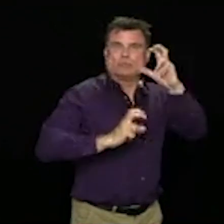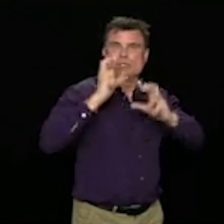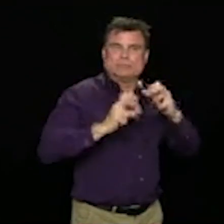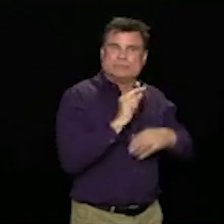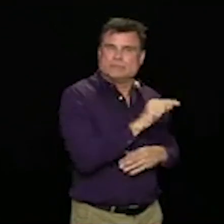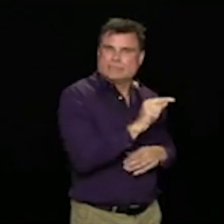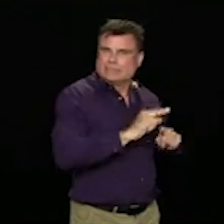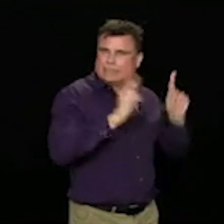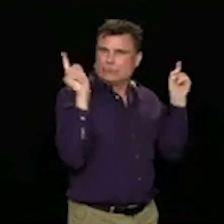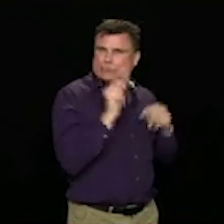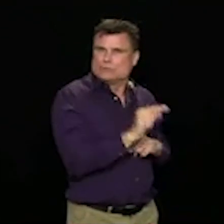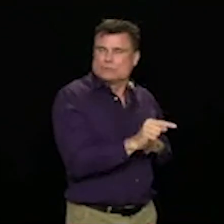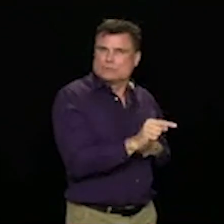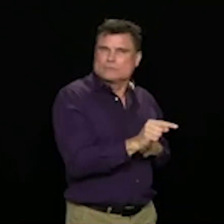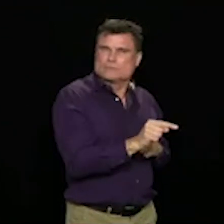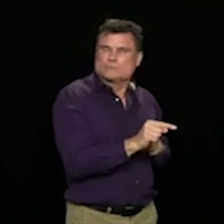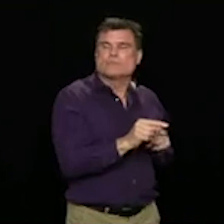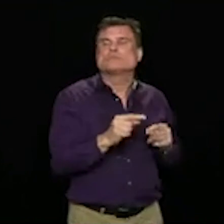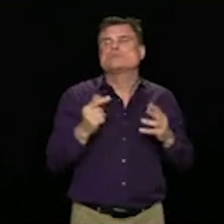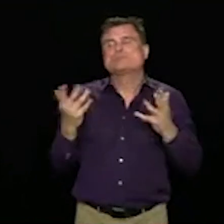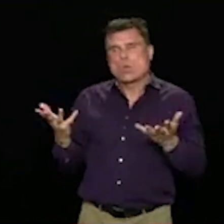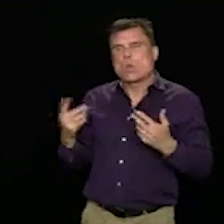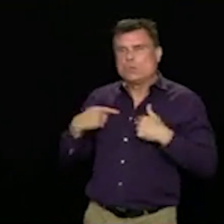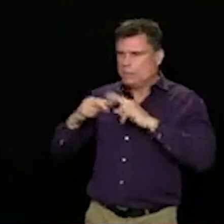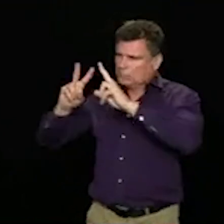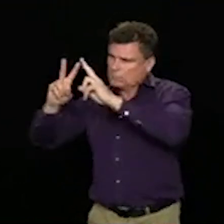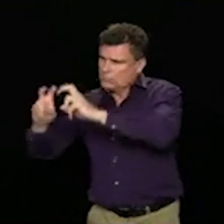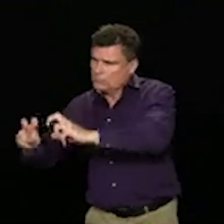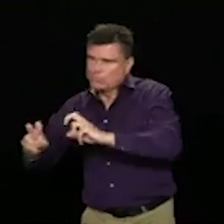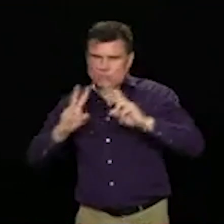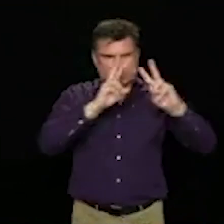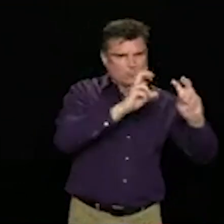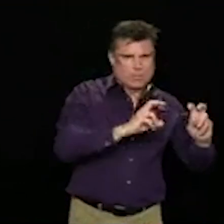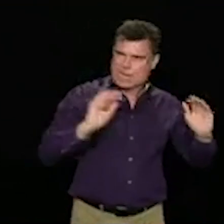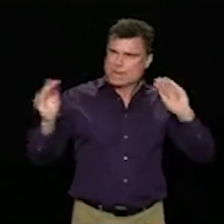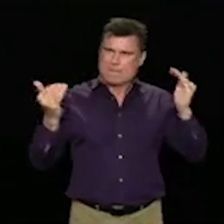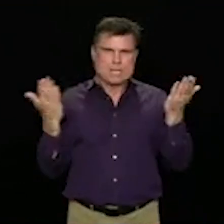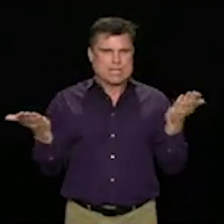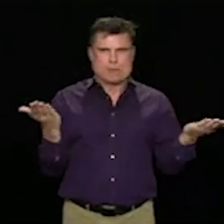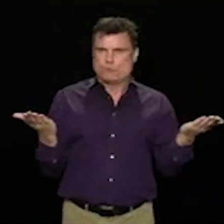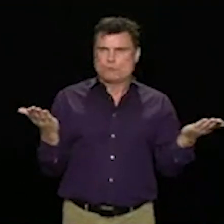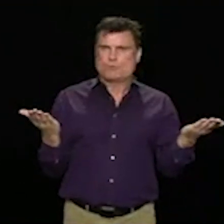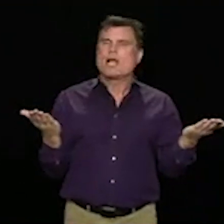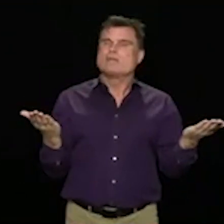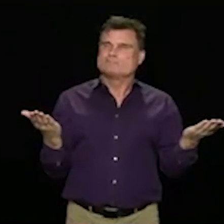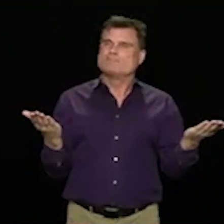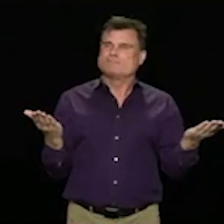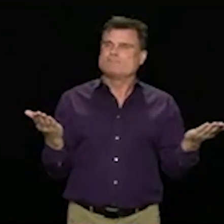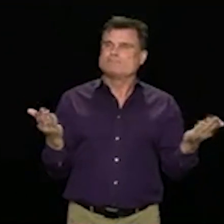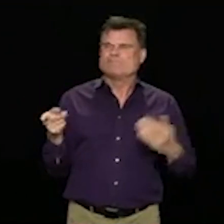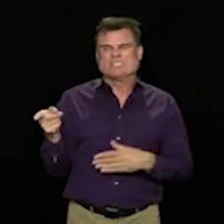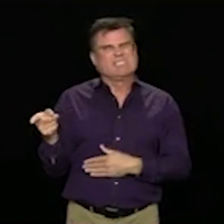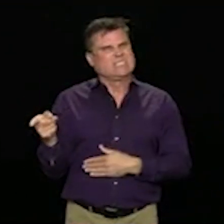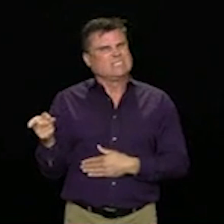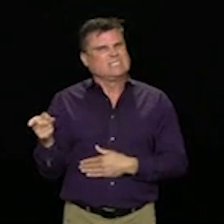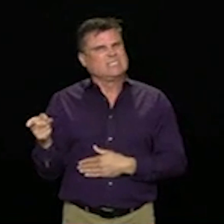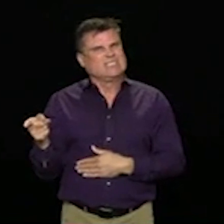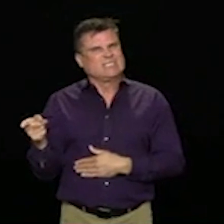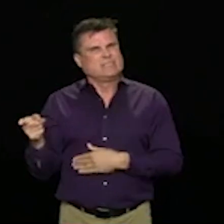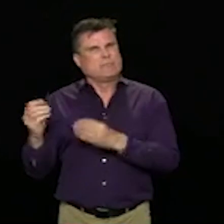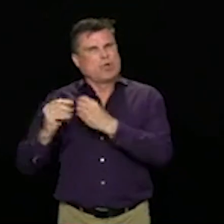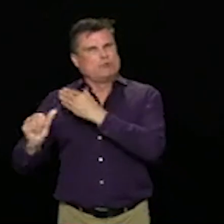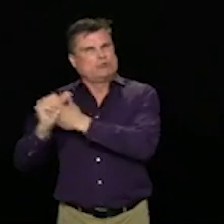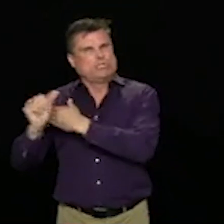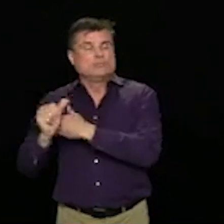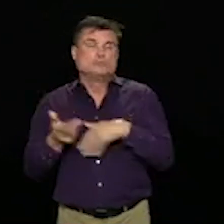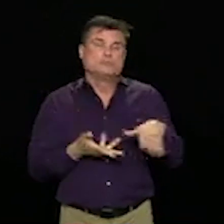the importance of making sure that we don't have large numbers of people gathering together when this virus is still in our communities. And that